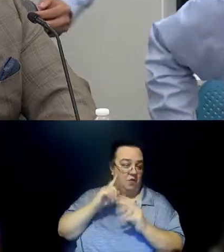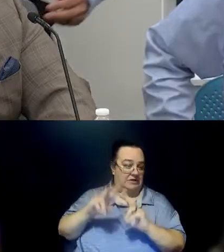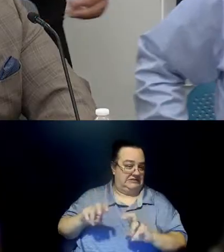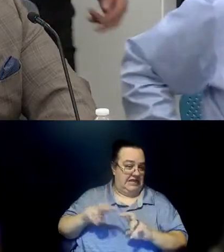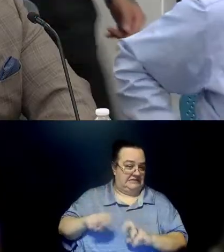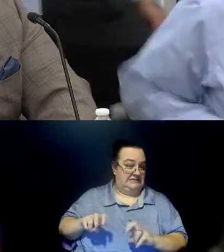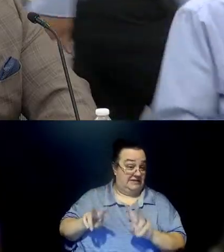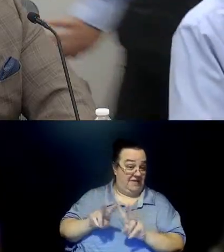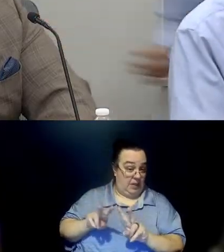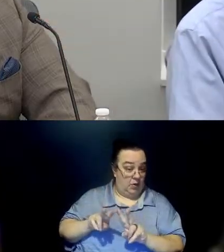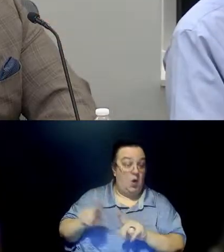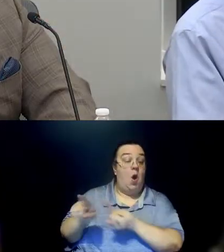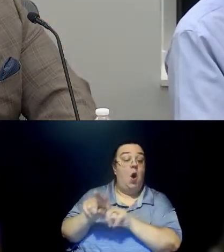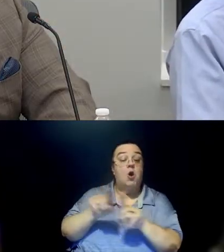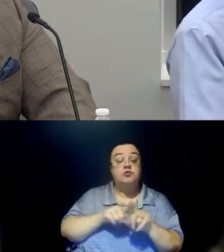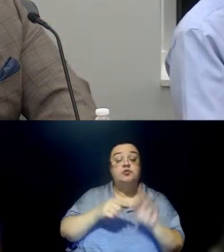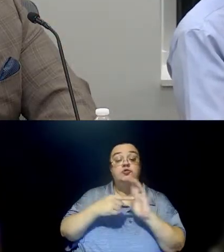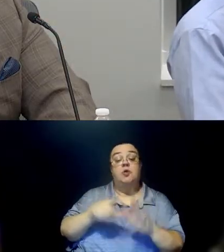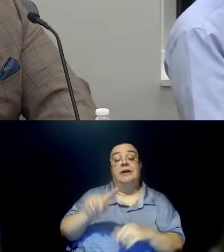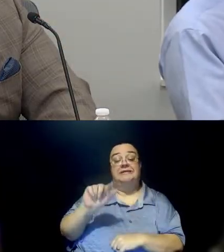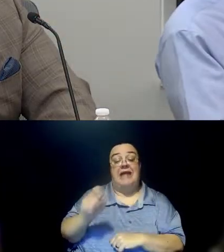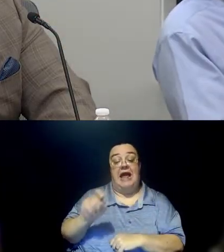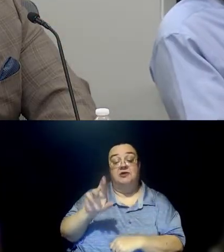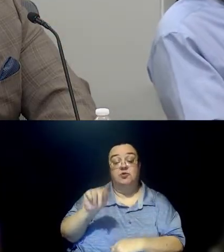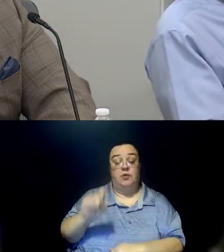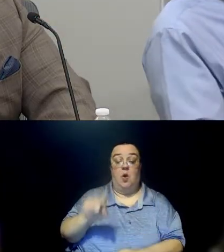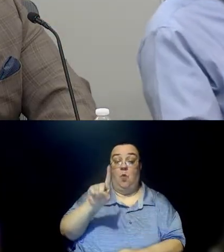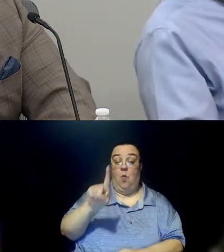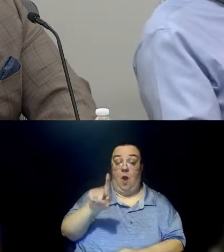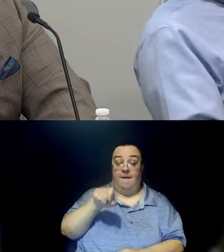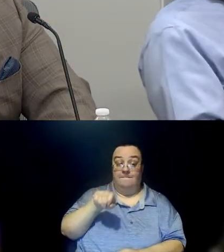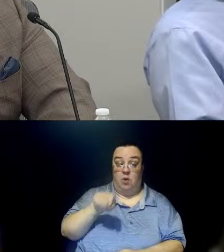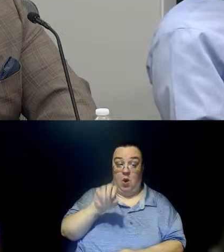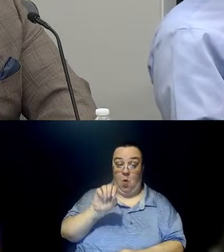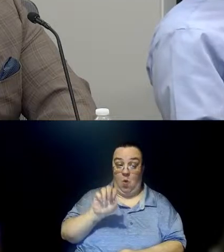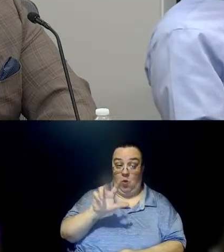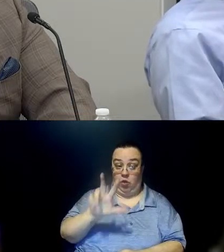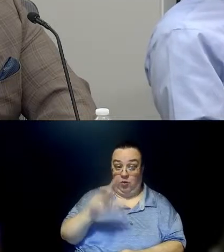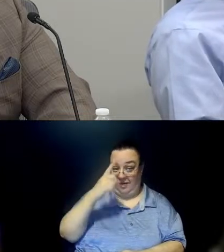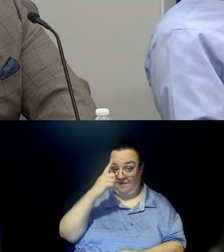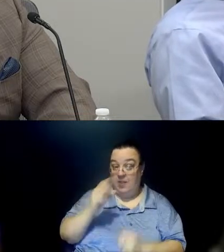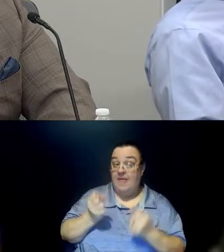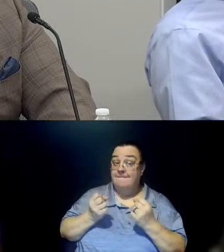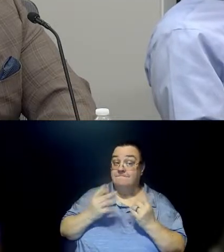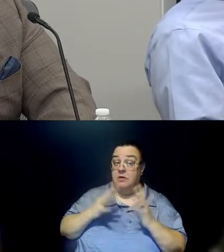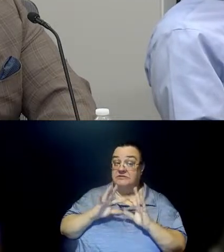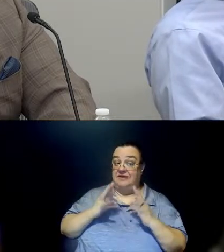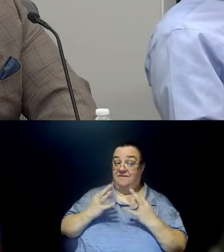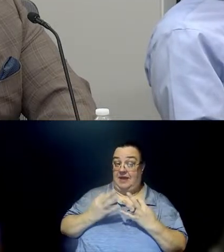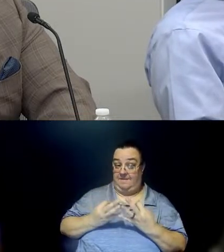reflecting a tax rate of 1.03 for the multifamily.